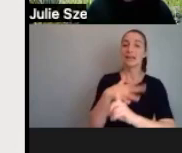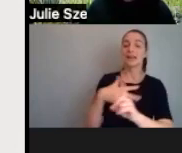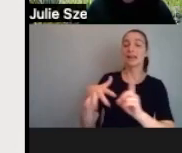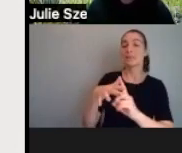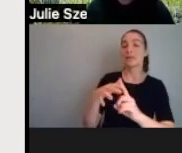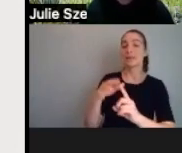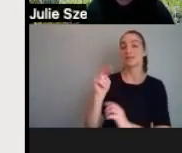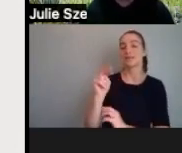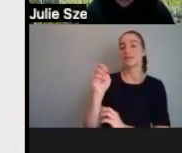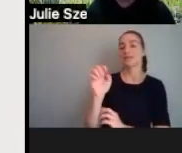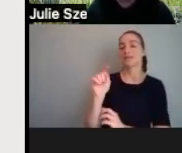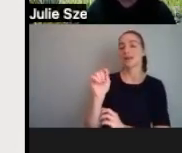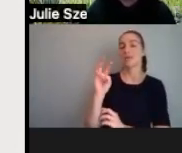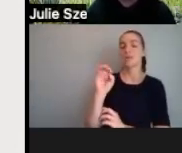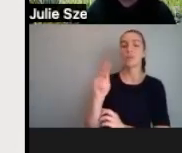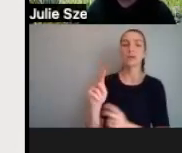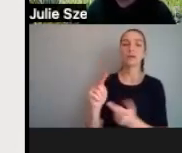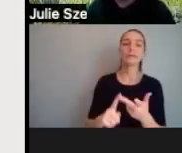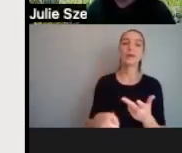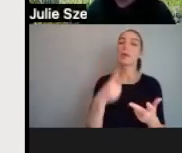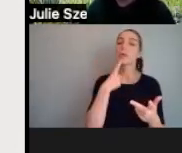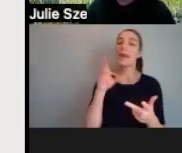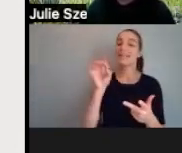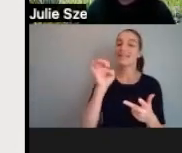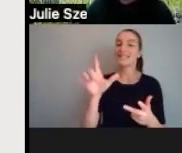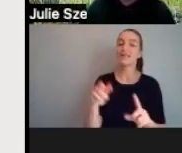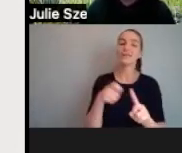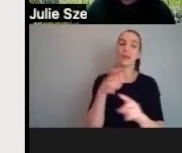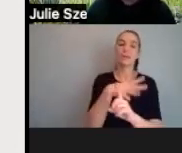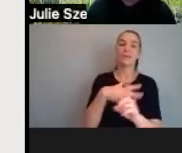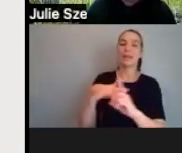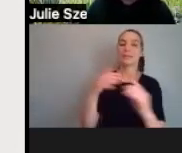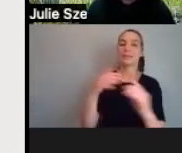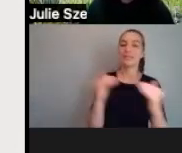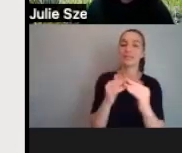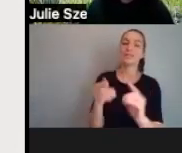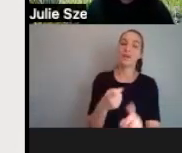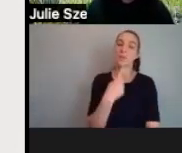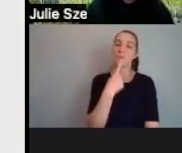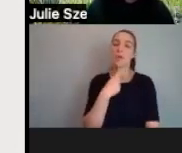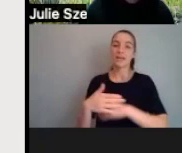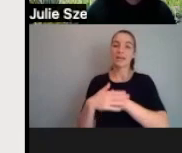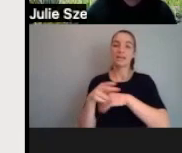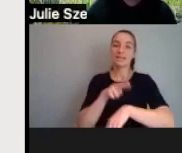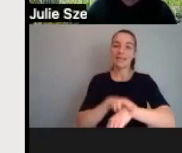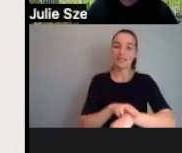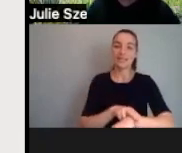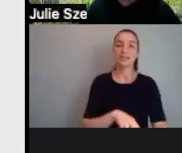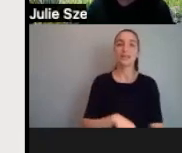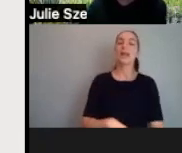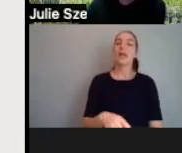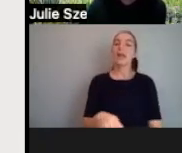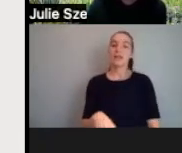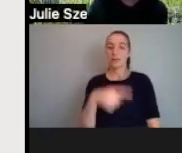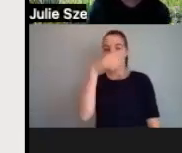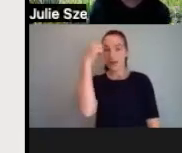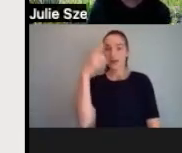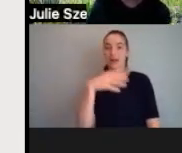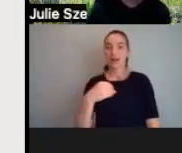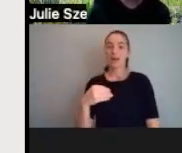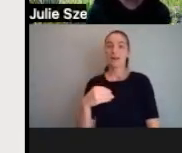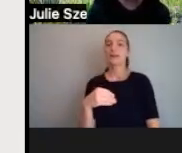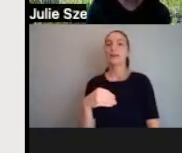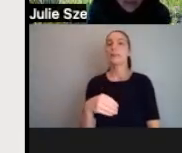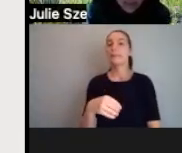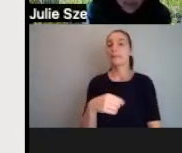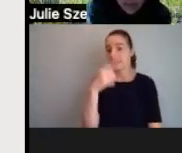The red deal for climate justice from the red nation and the red black and green new deal in the movement from black lives. So this